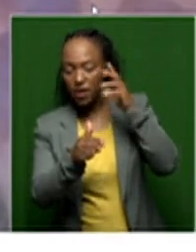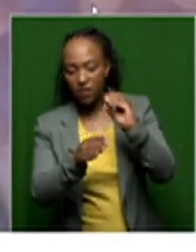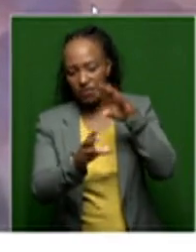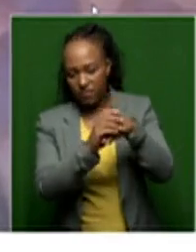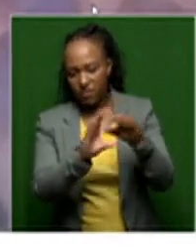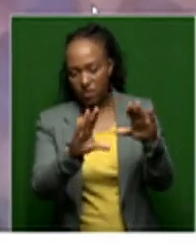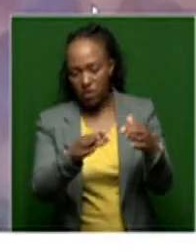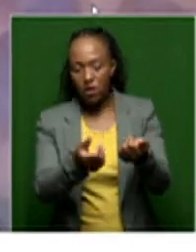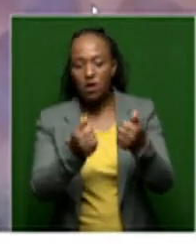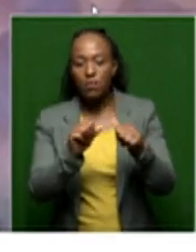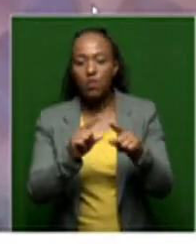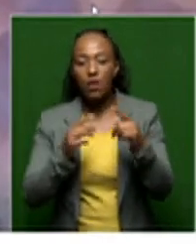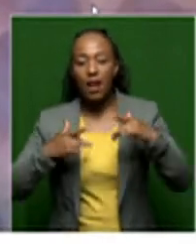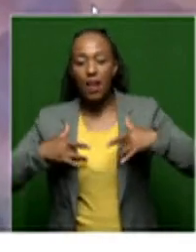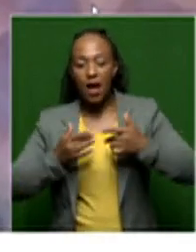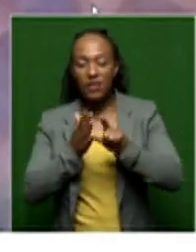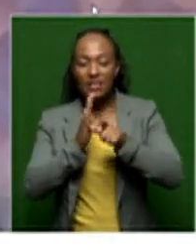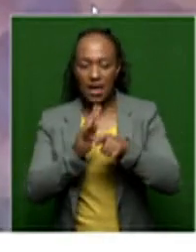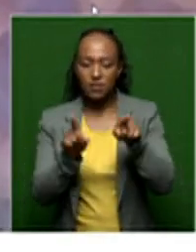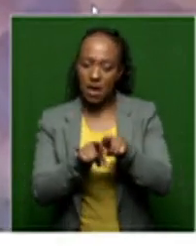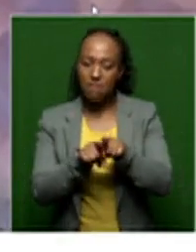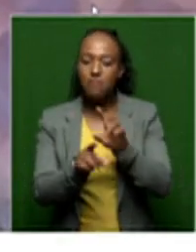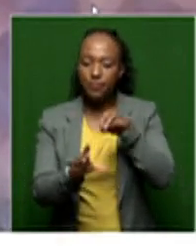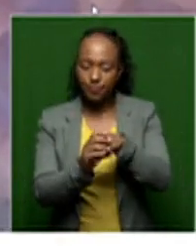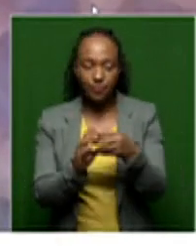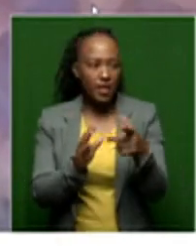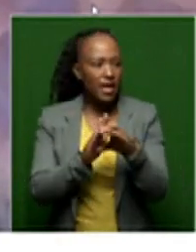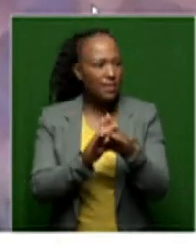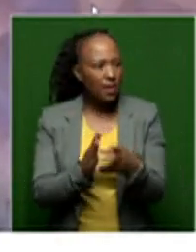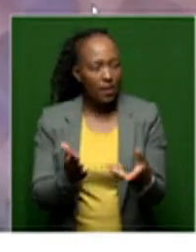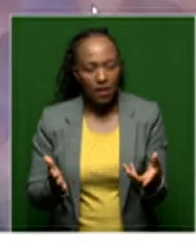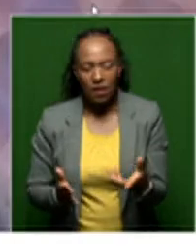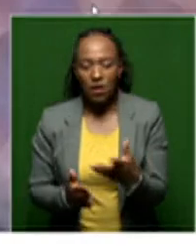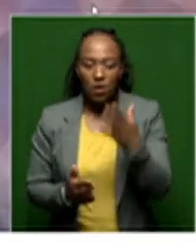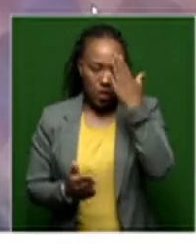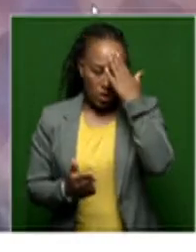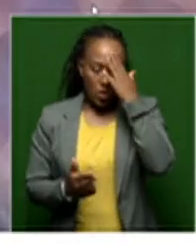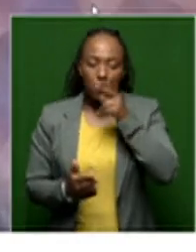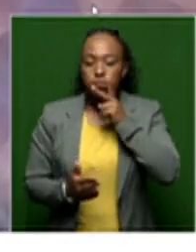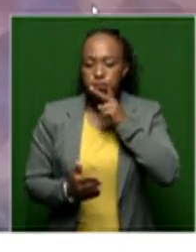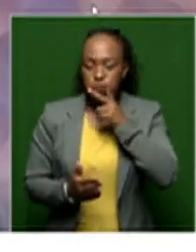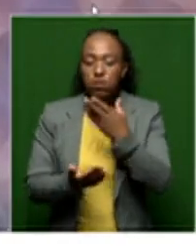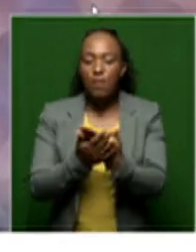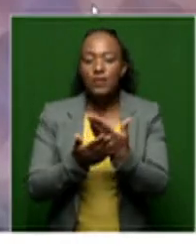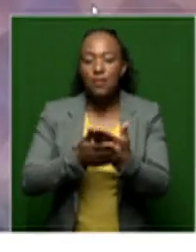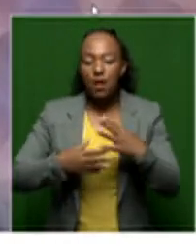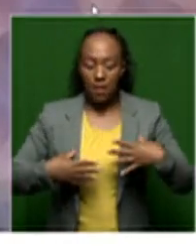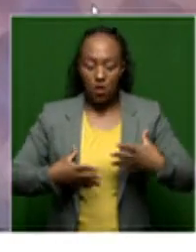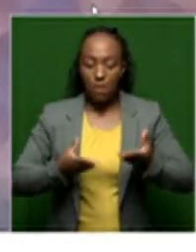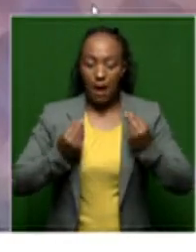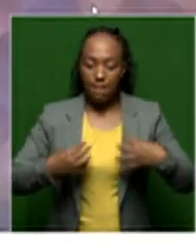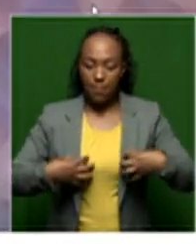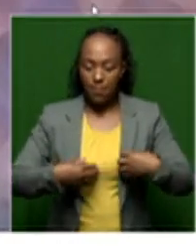the factors that lifestyle play in also come in. So, for example, we all know that smoking will give you an increased risk of breast